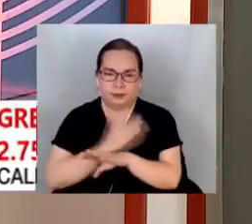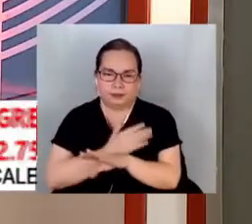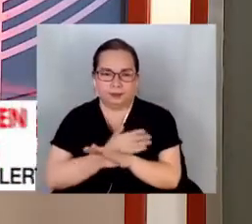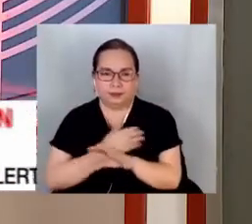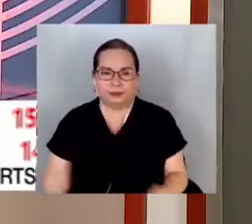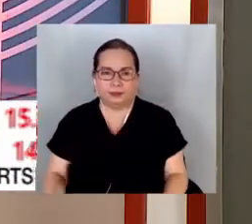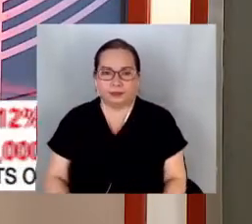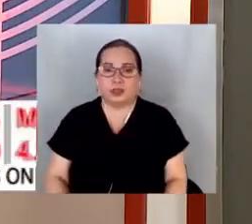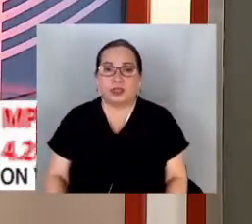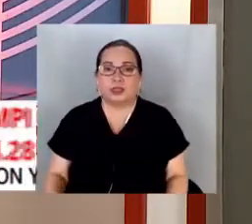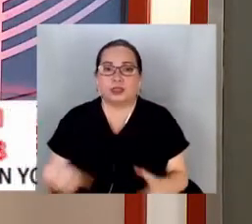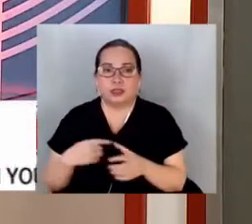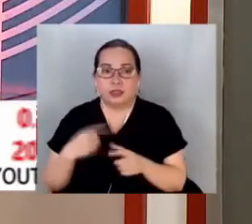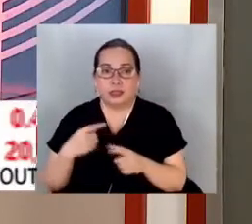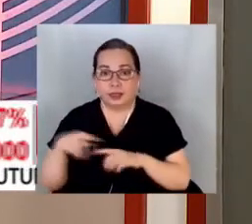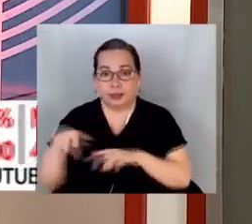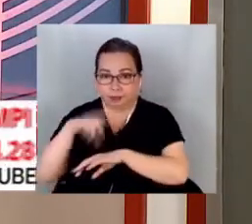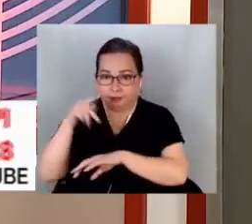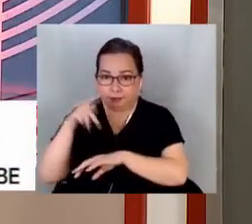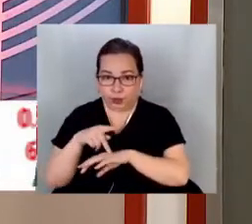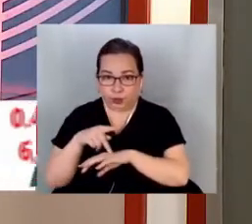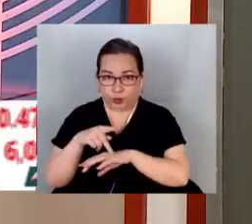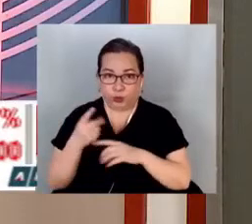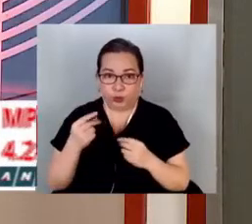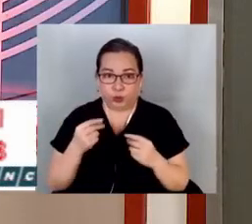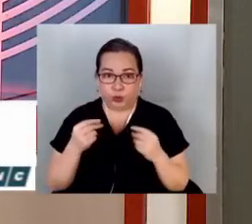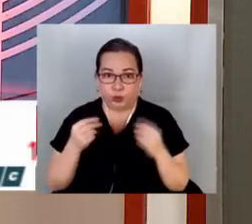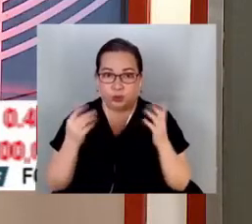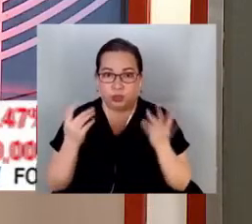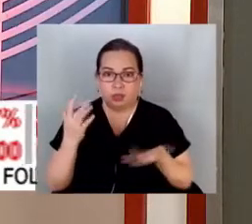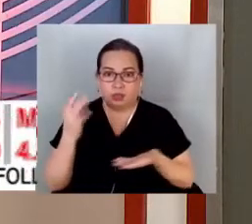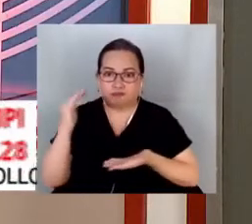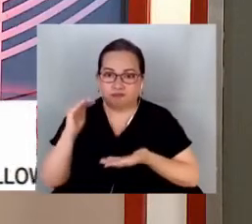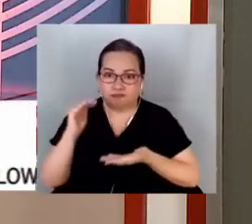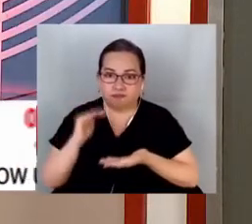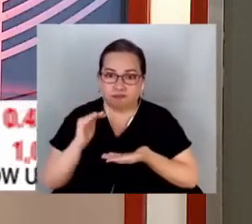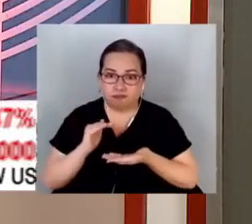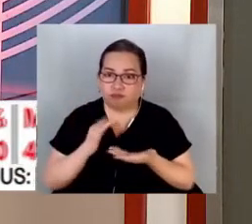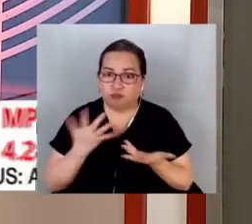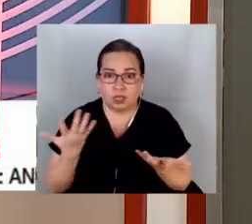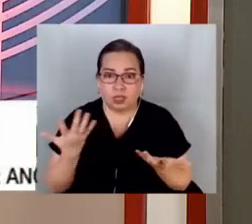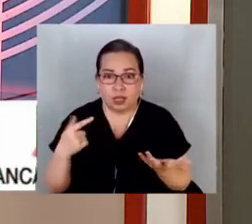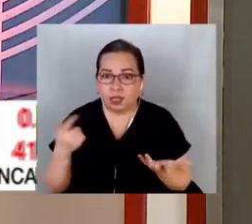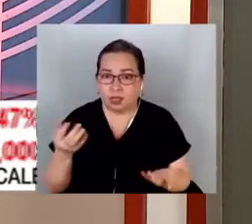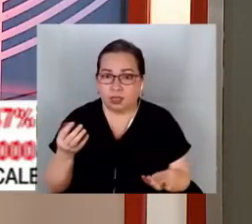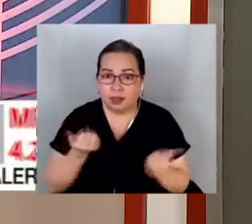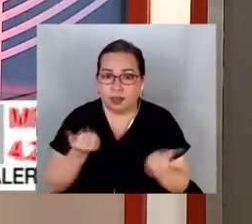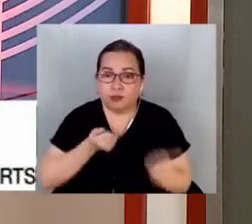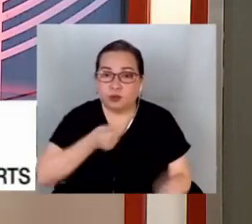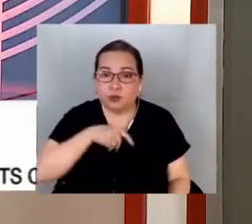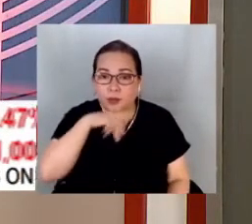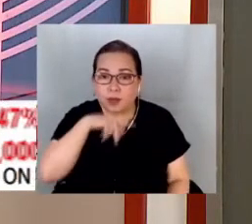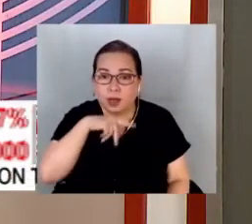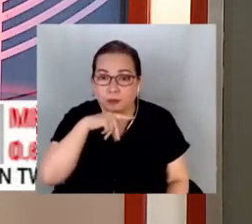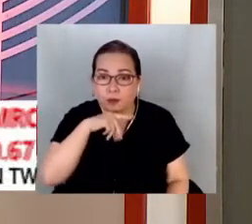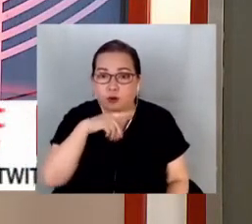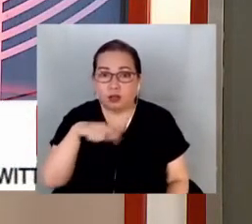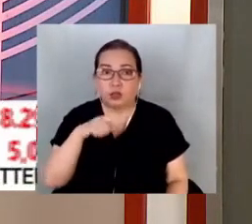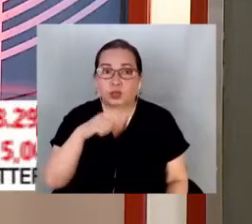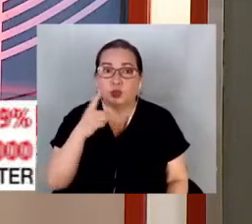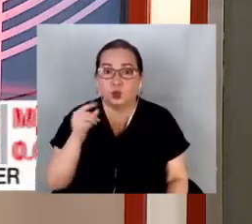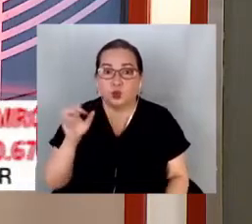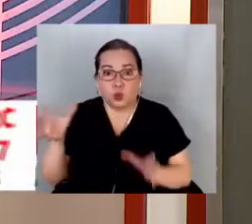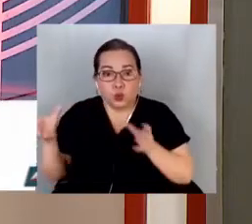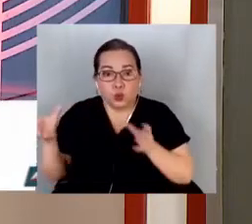As the Philippines deals with its with shrinking supply of pork, another problem arises. A local group of broiler